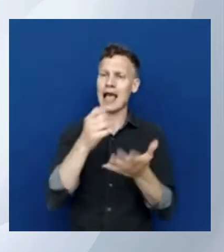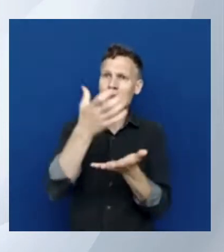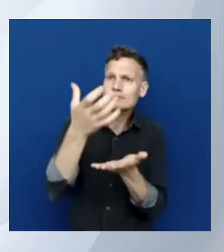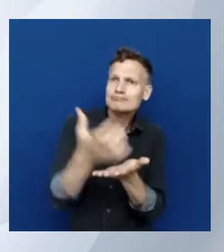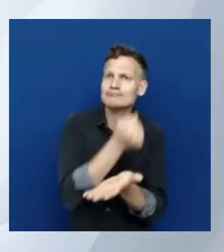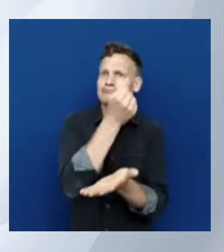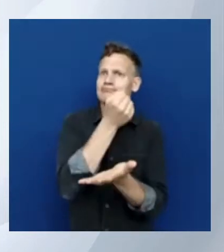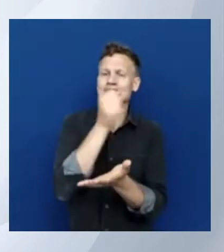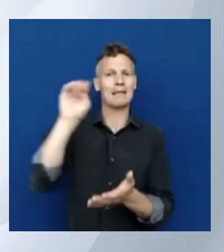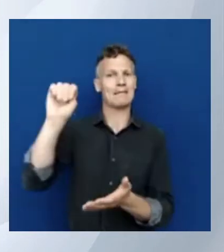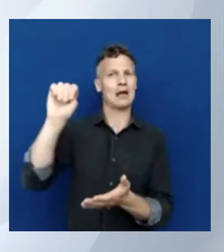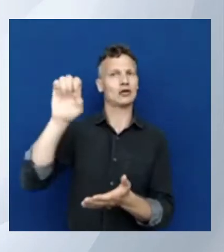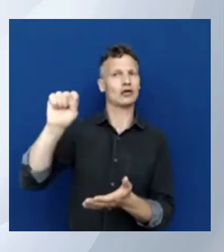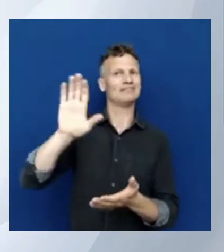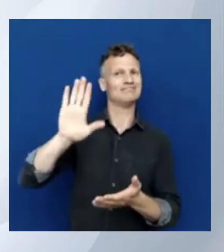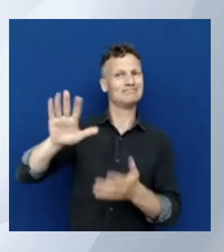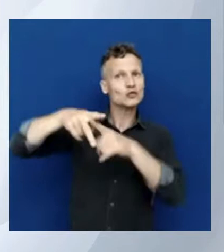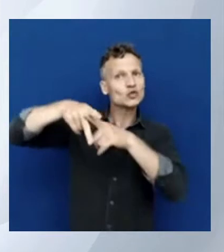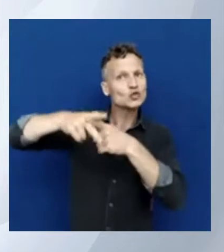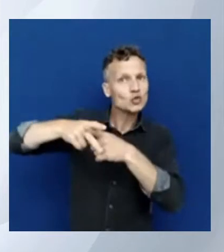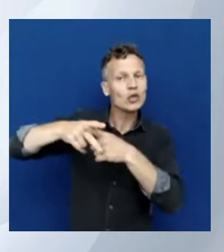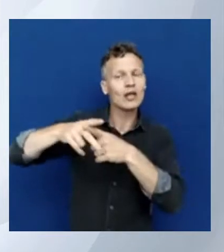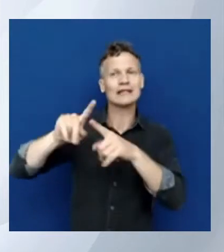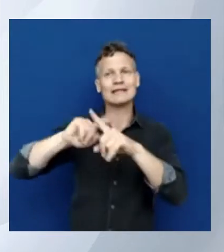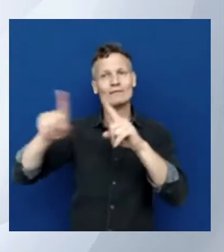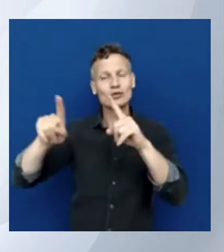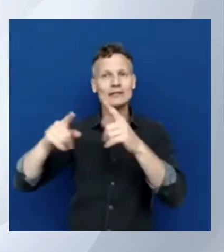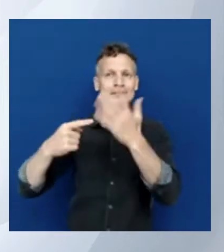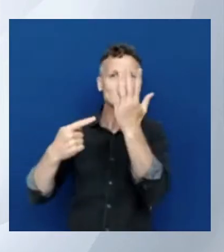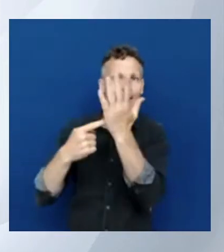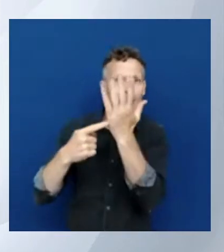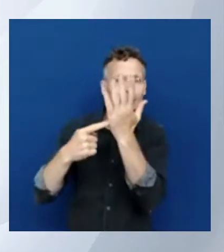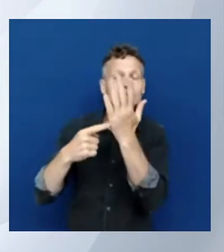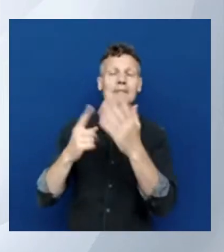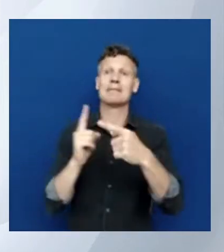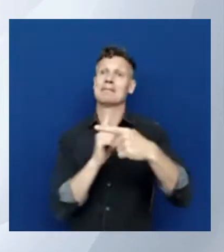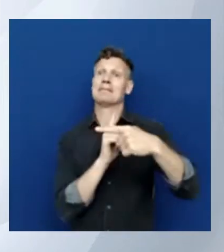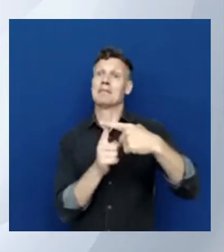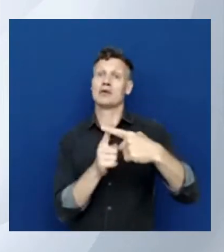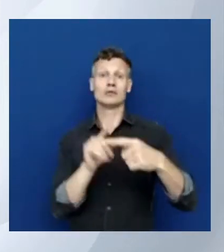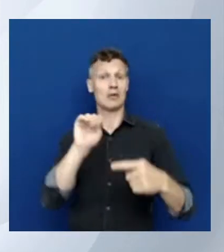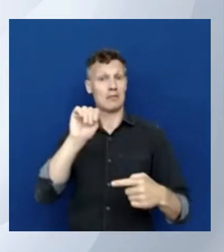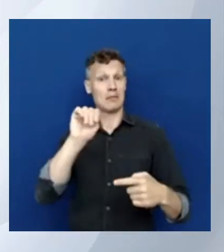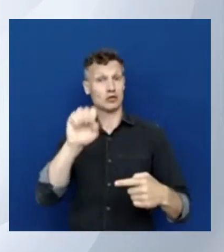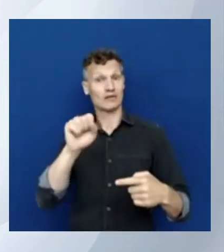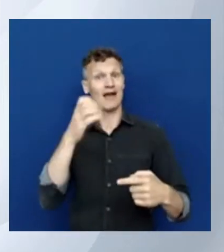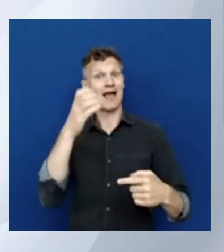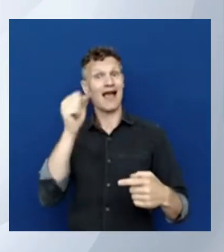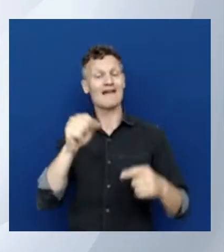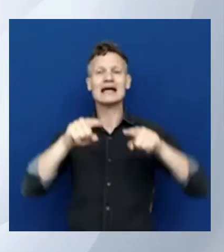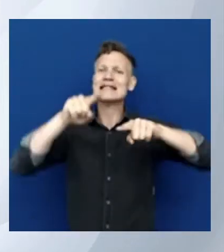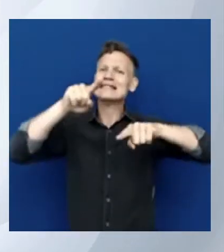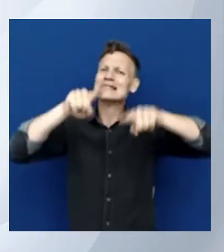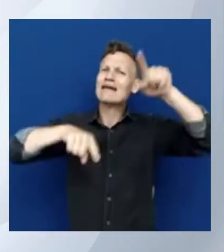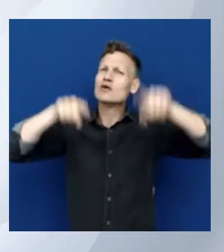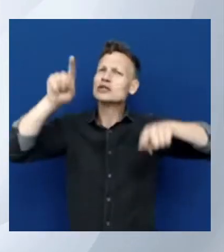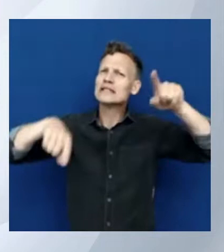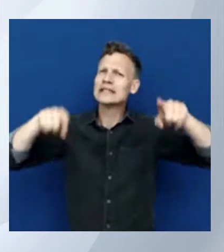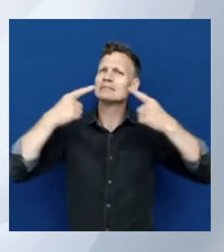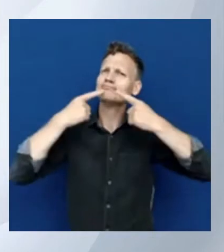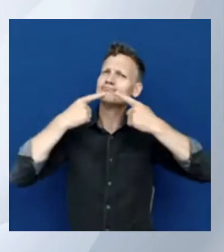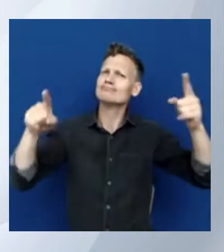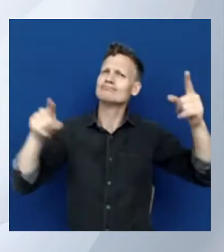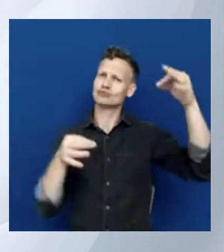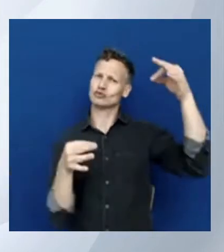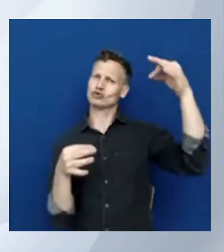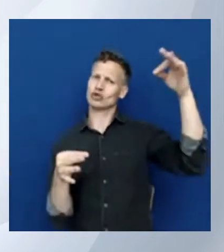provides. In addition, Microsoft also has a diversity charter, and I lead the